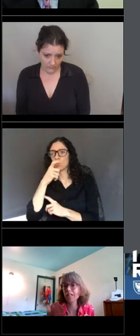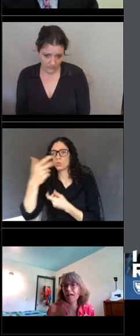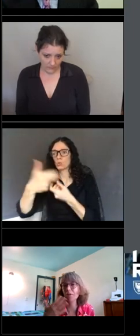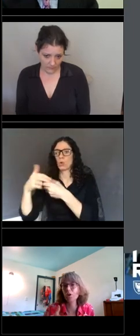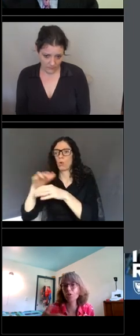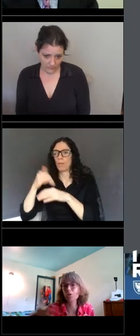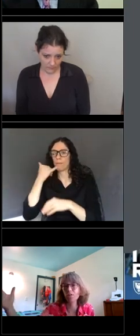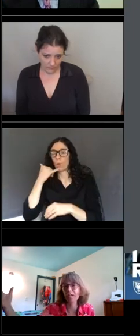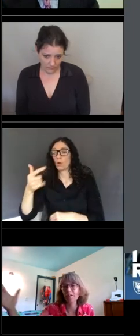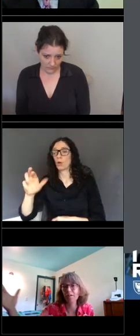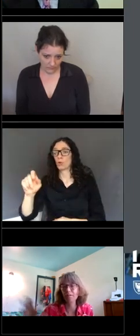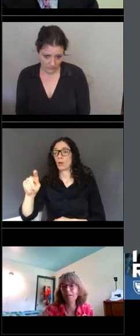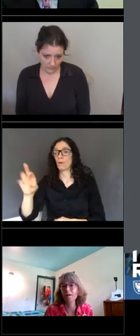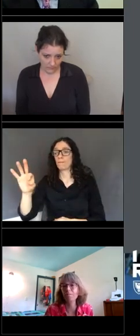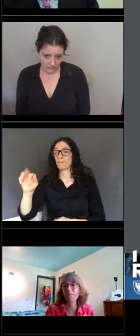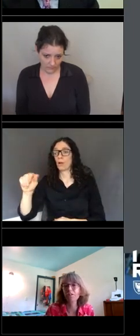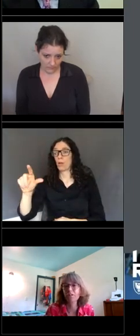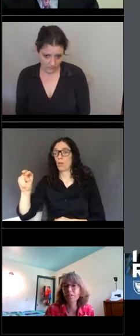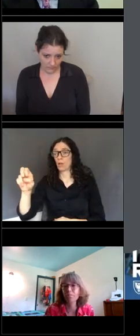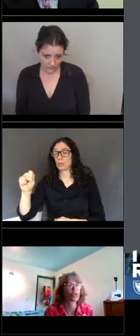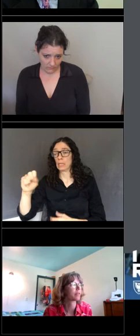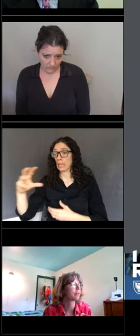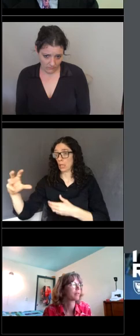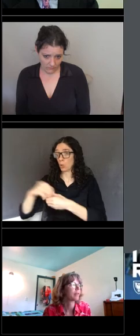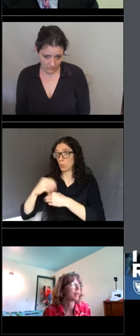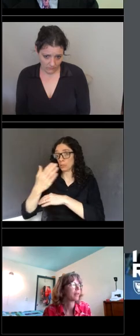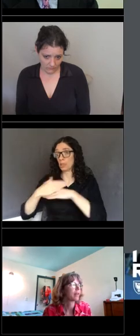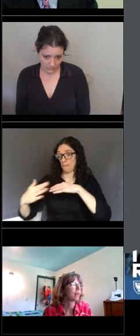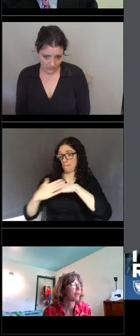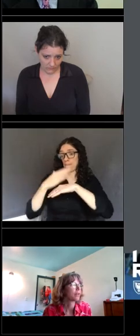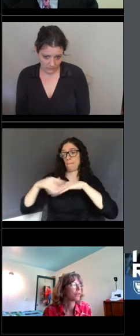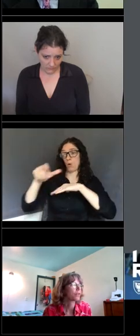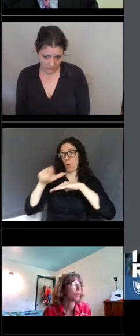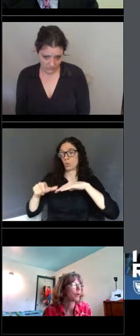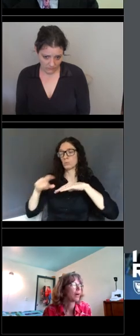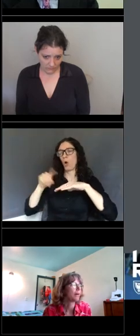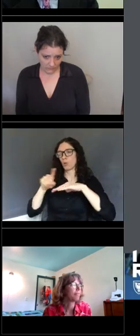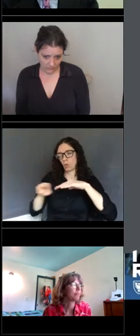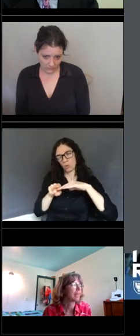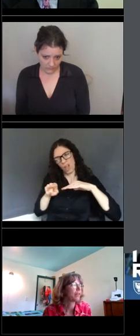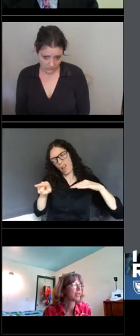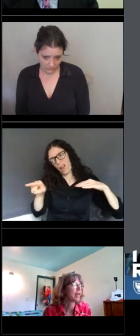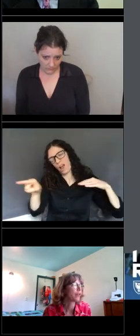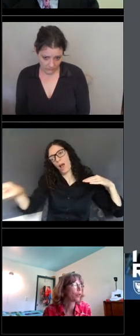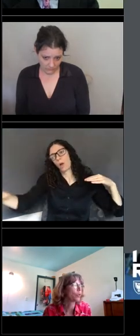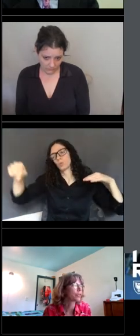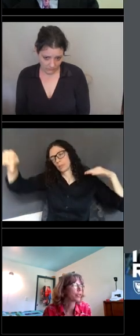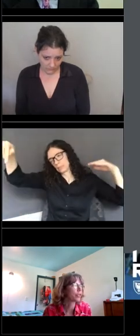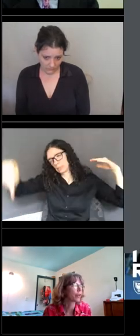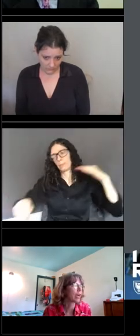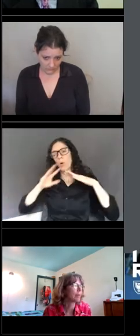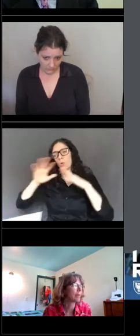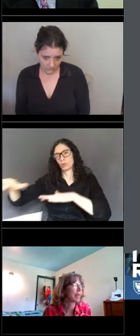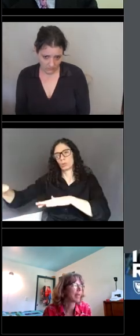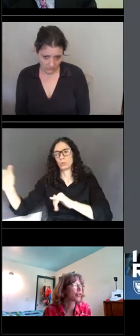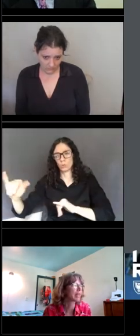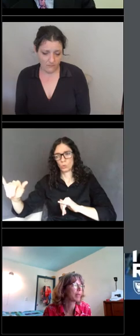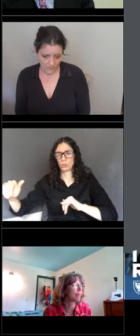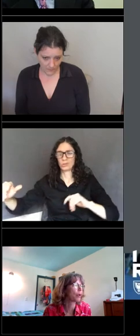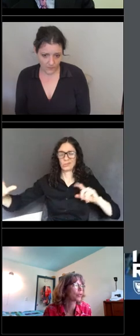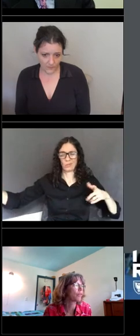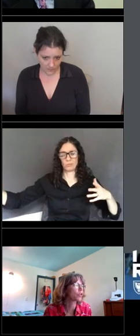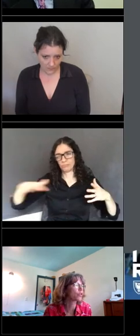includes coastline, but also goes out into the deep ocean. So here's another question or comment.